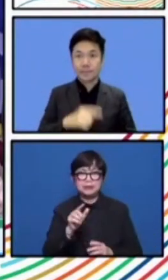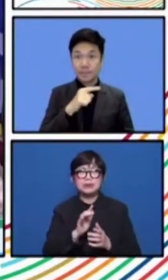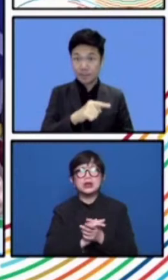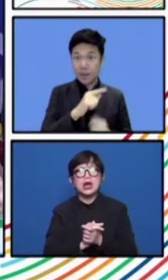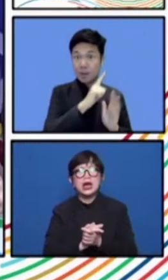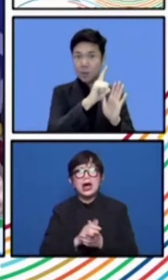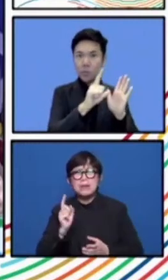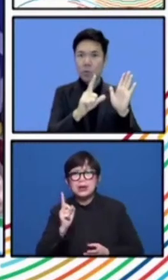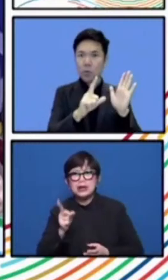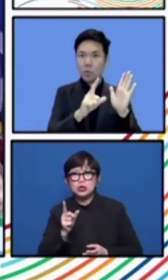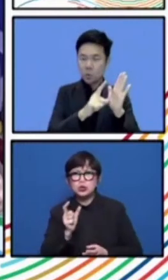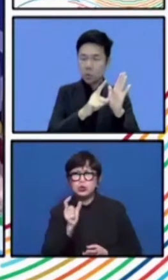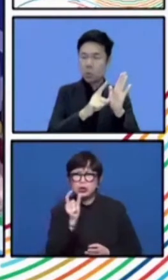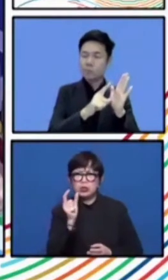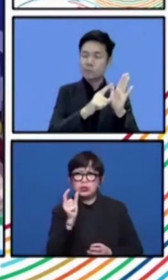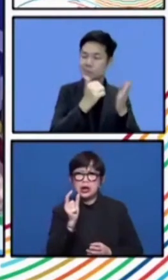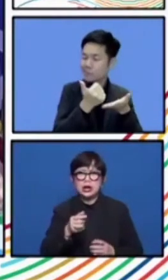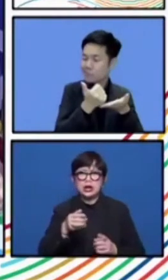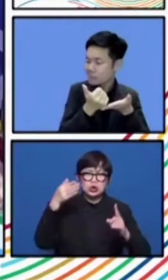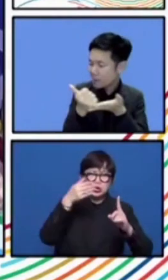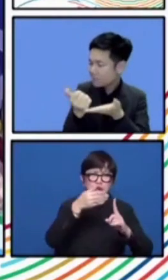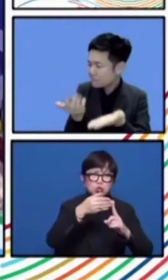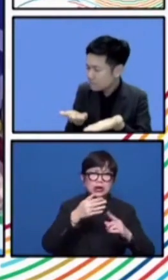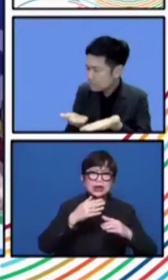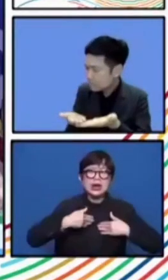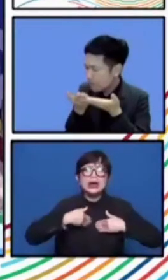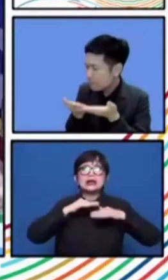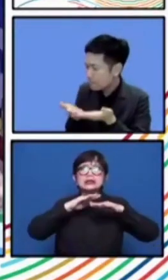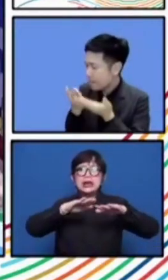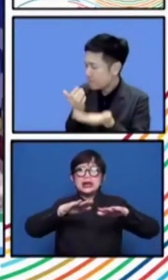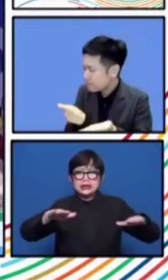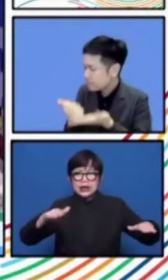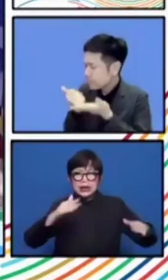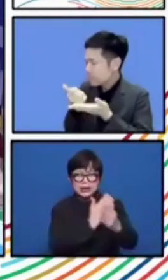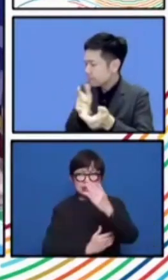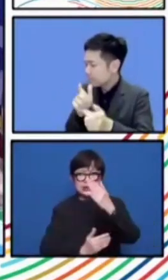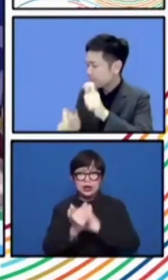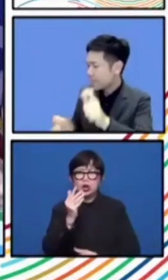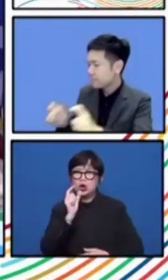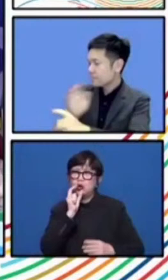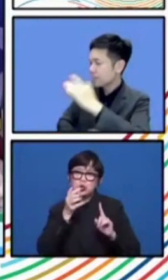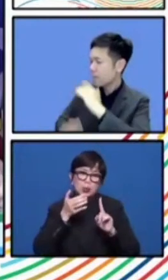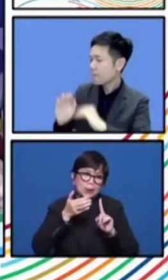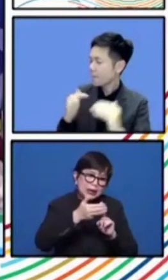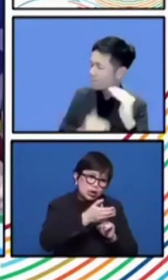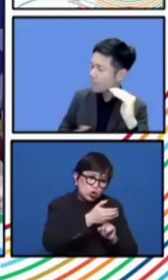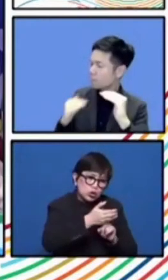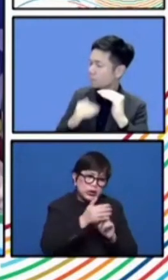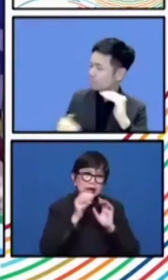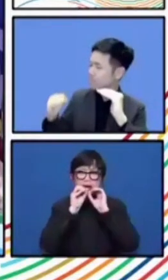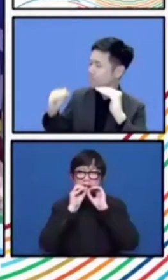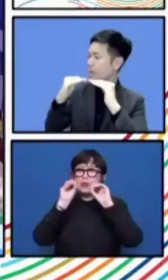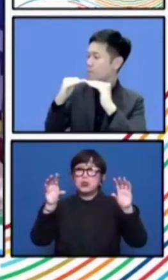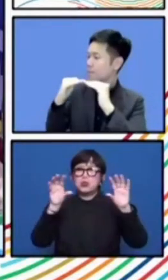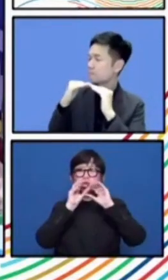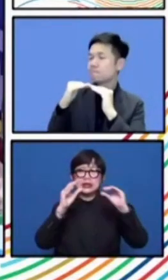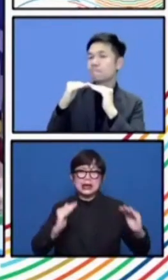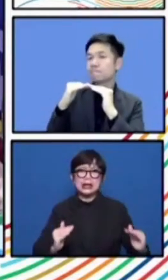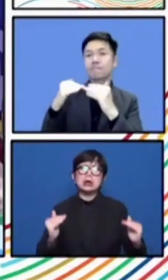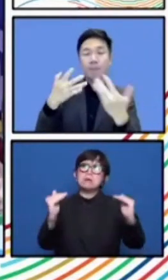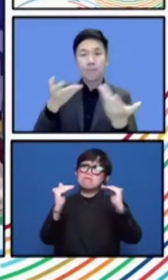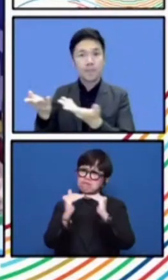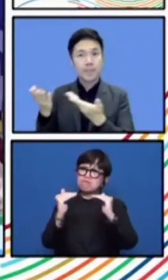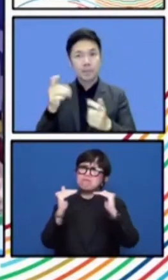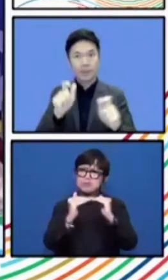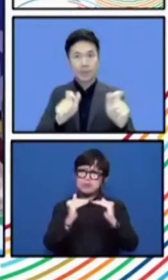disabilities to protect and promote their equality rights full participation and to give